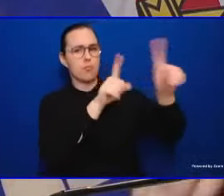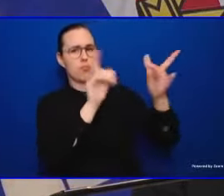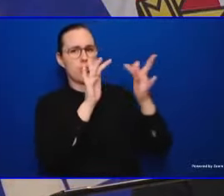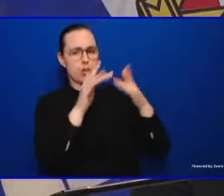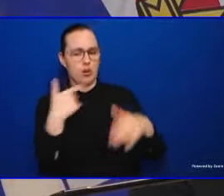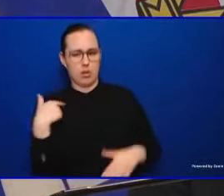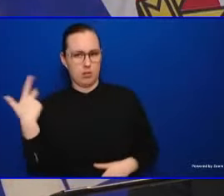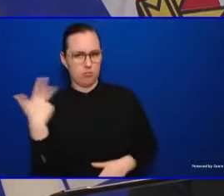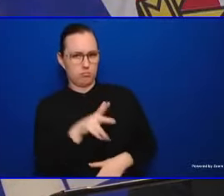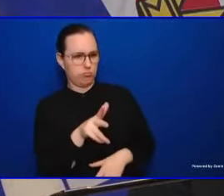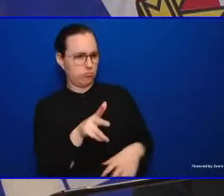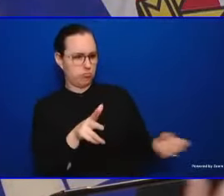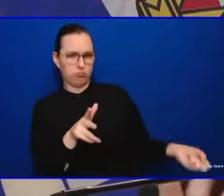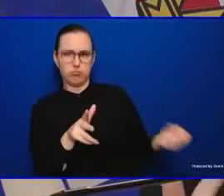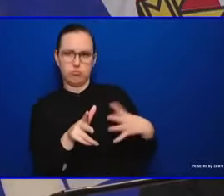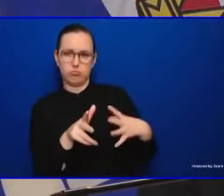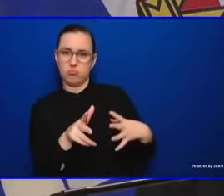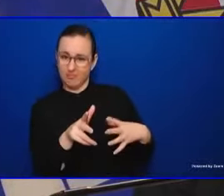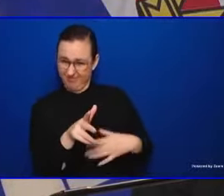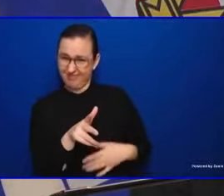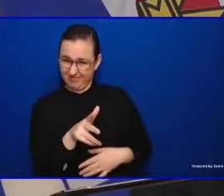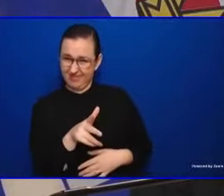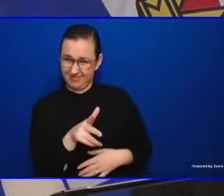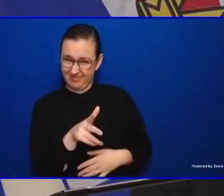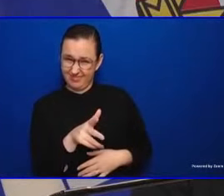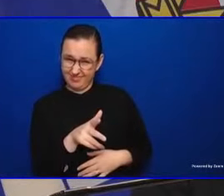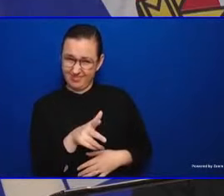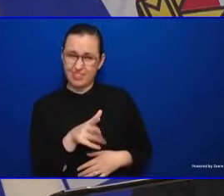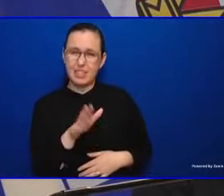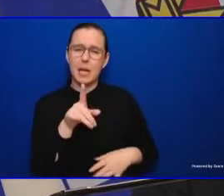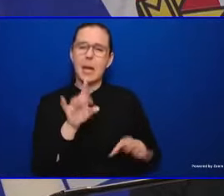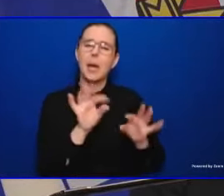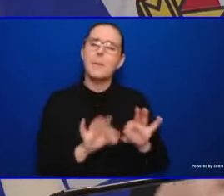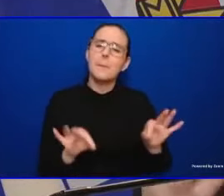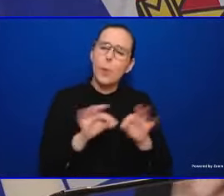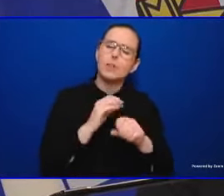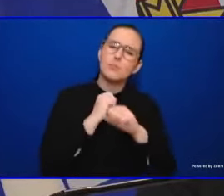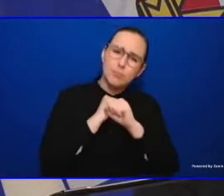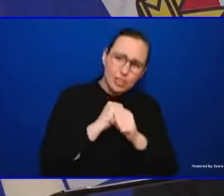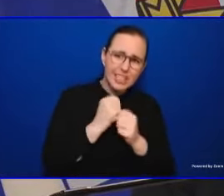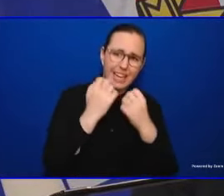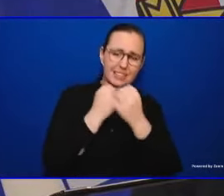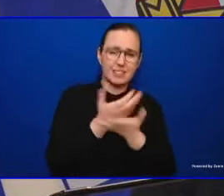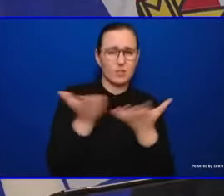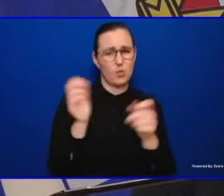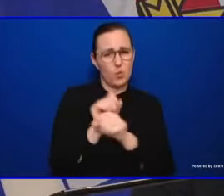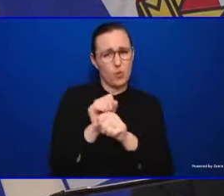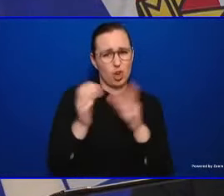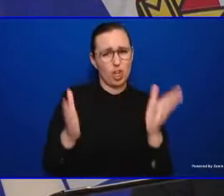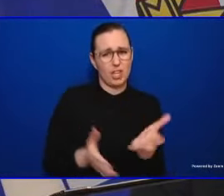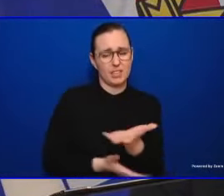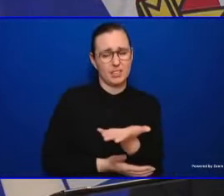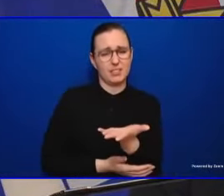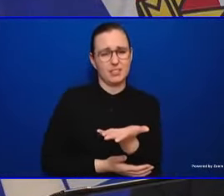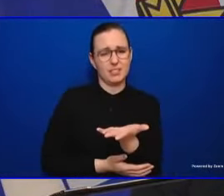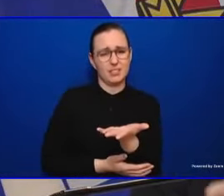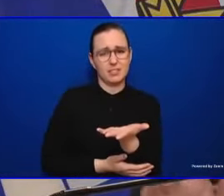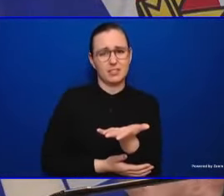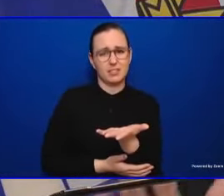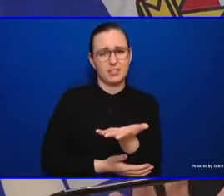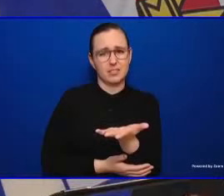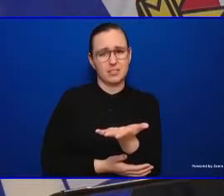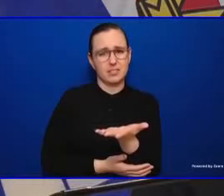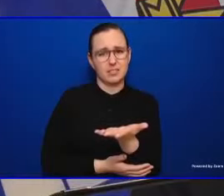sure that we have those things in place that help preserve the healthcare work or the workers in those settings and keep